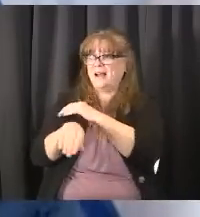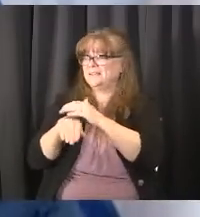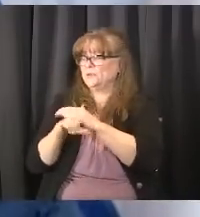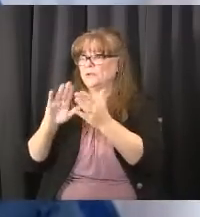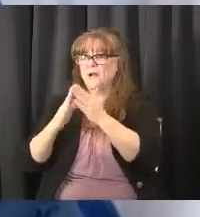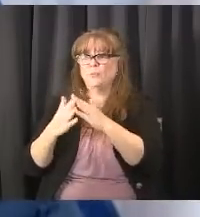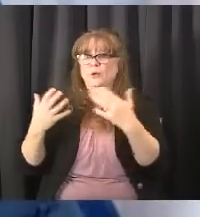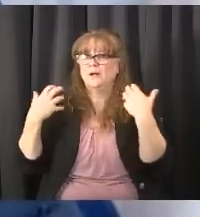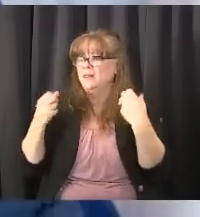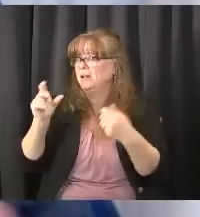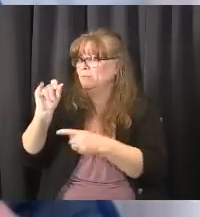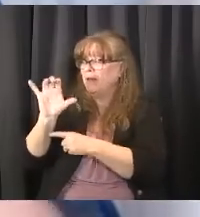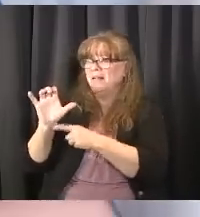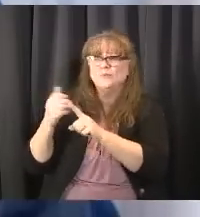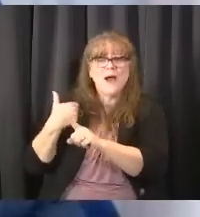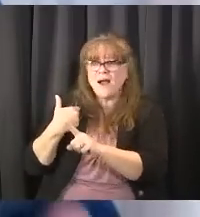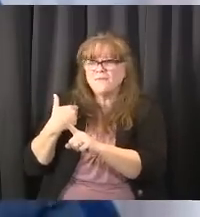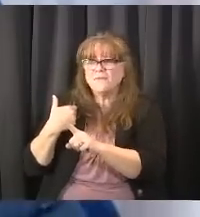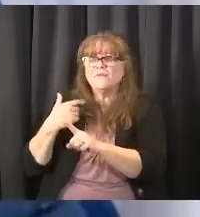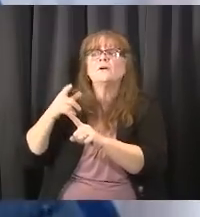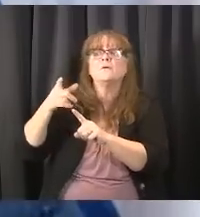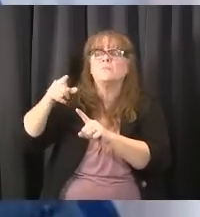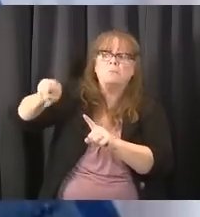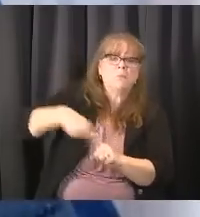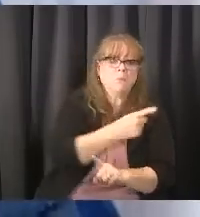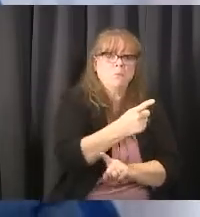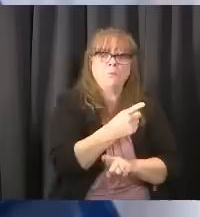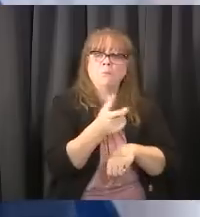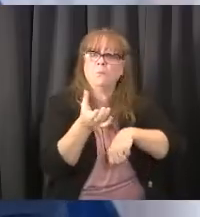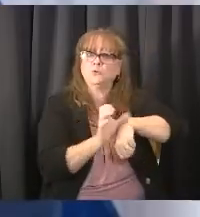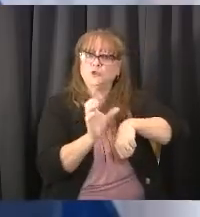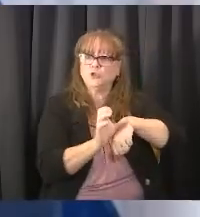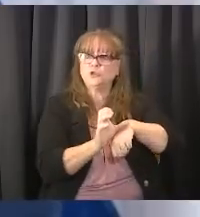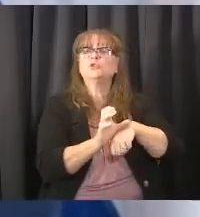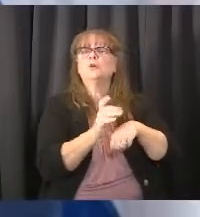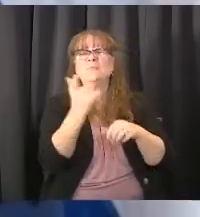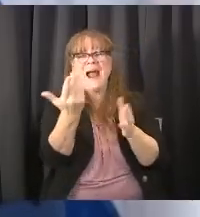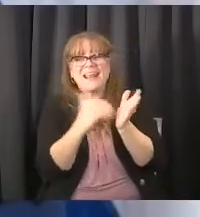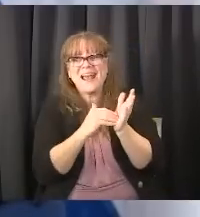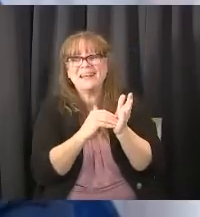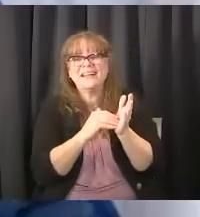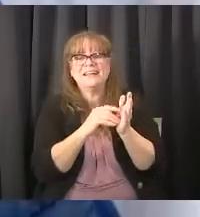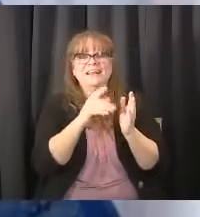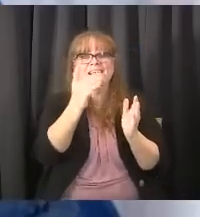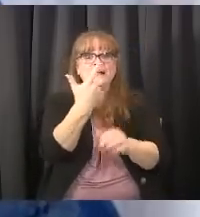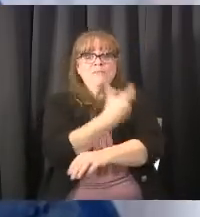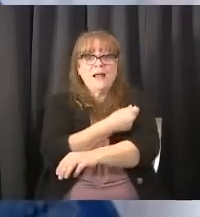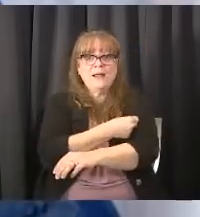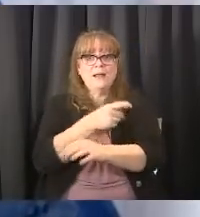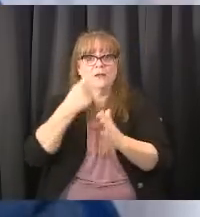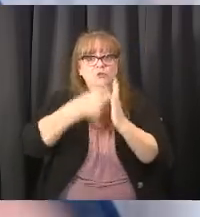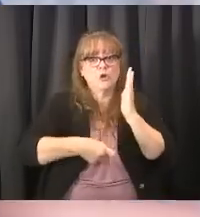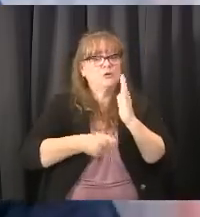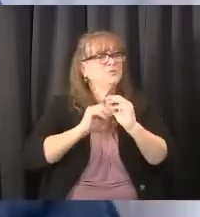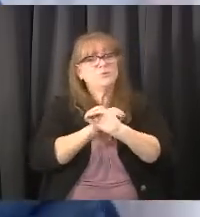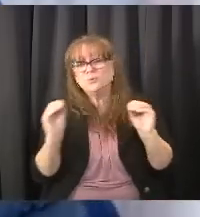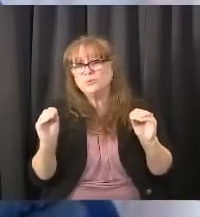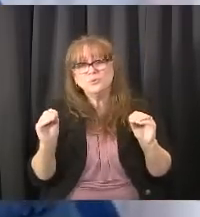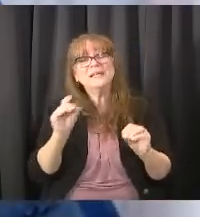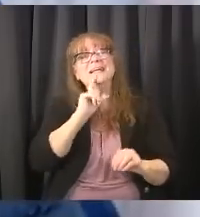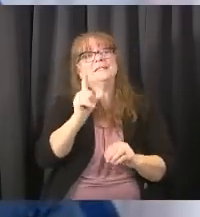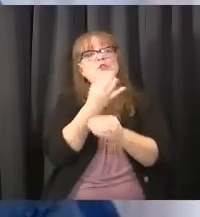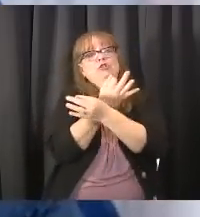free to receive. If somebody tries to charge you, that might very well be a scam. This is administered